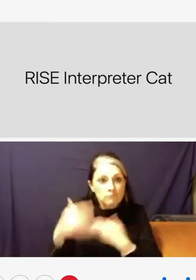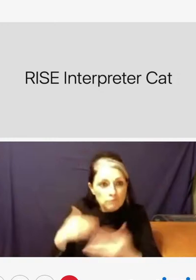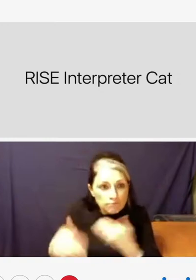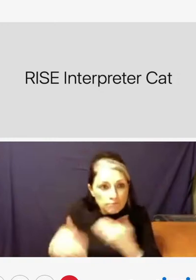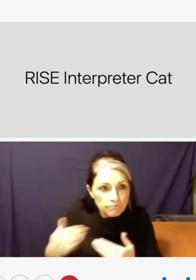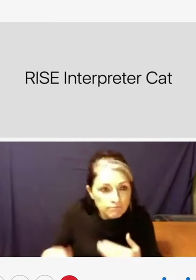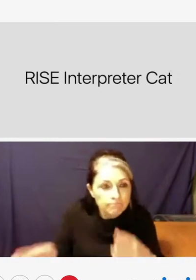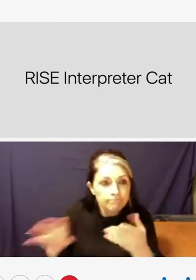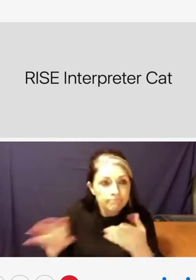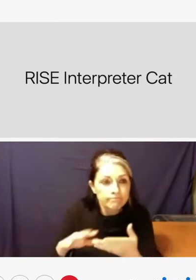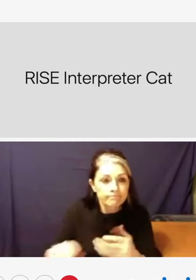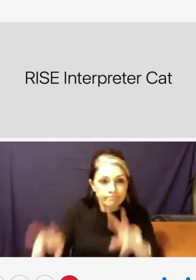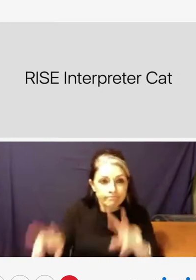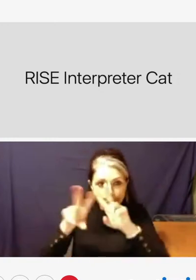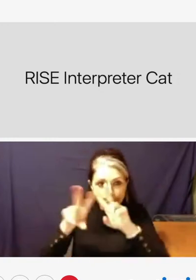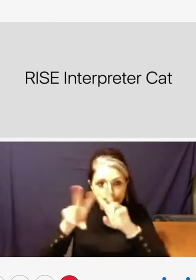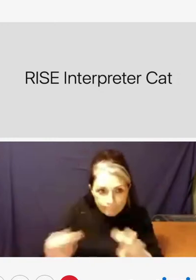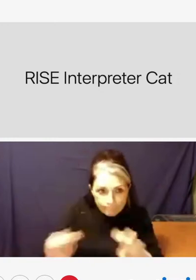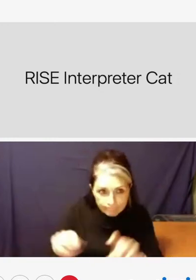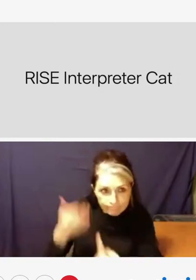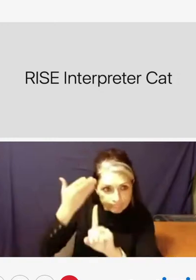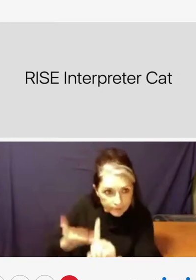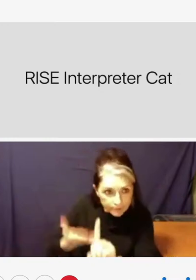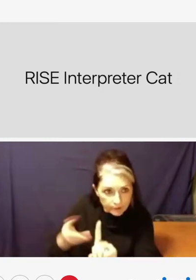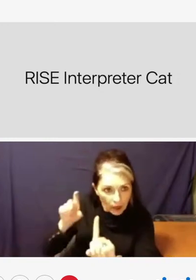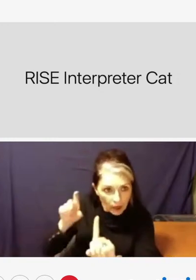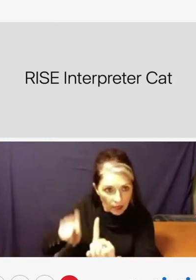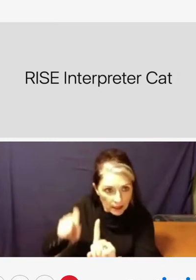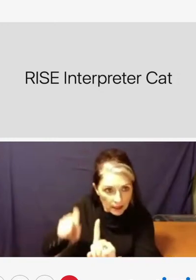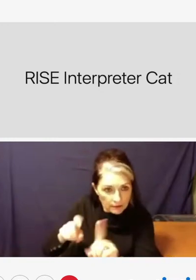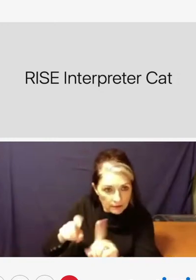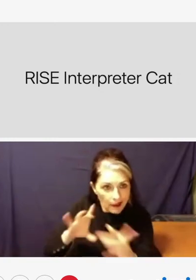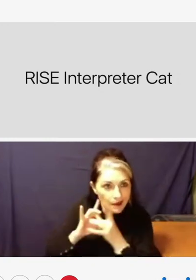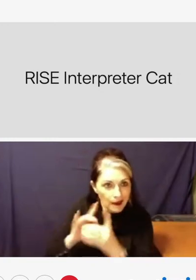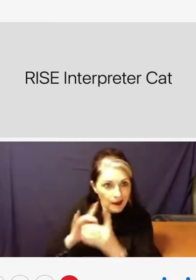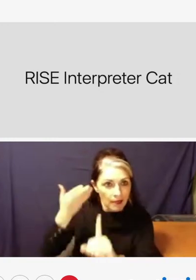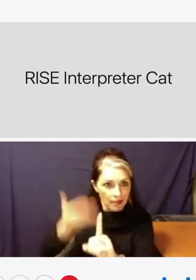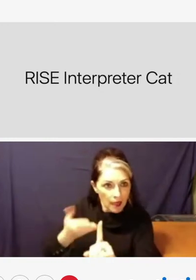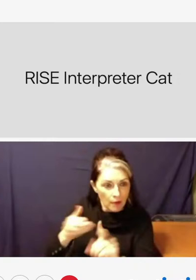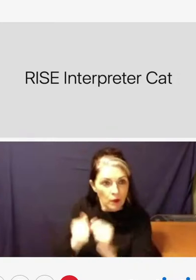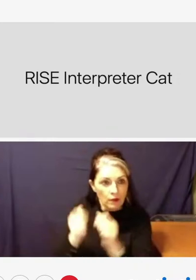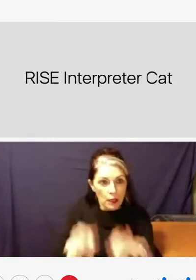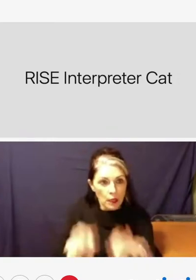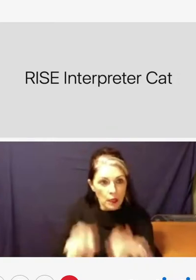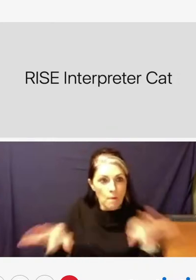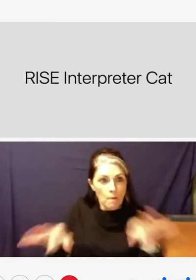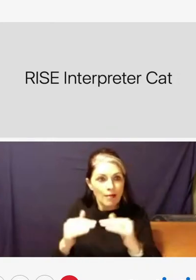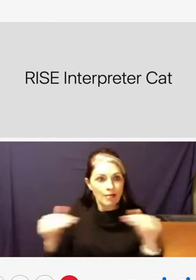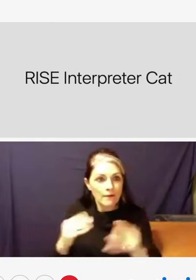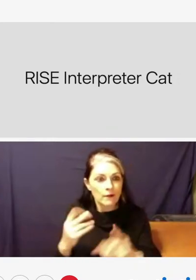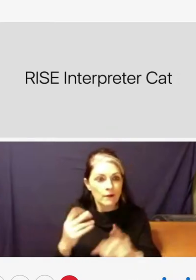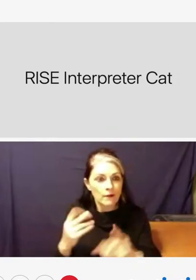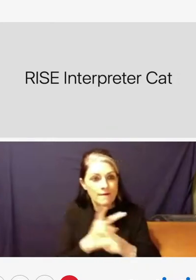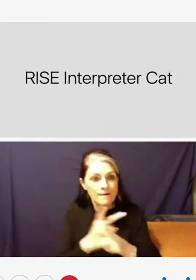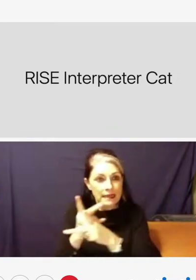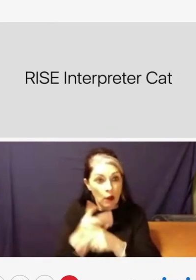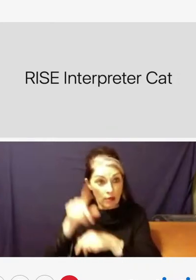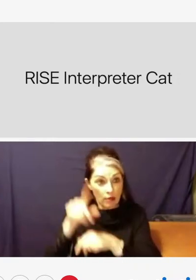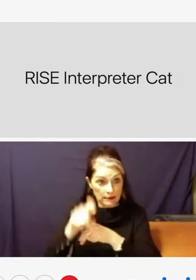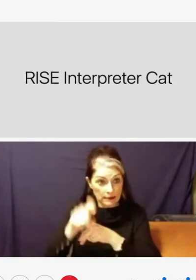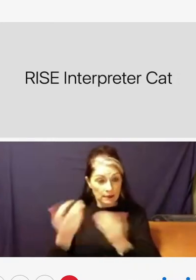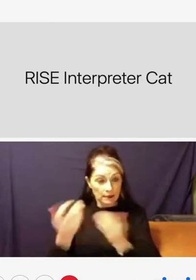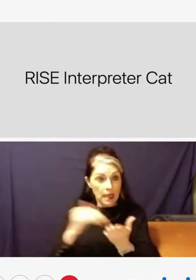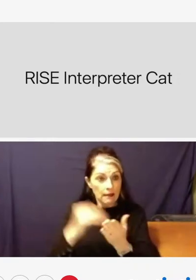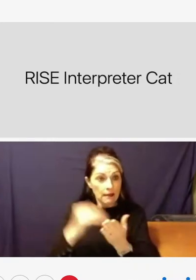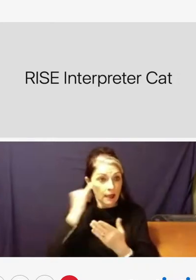needs assessing the needs of that child and connecting that child to the important level of care that is needed and again the idea here is to make